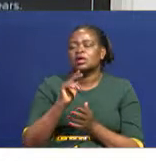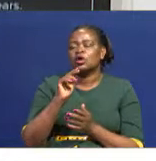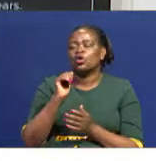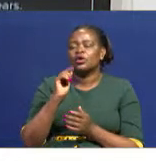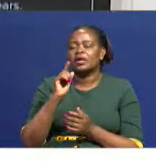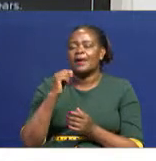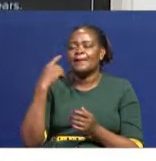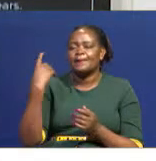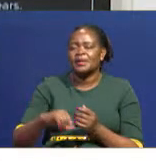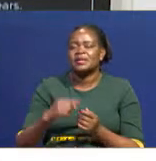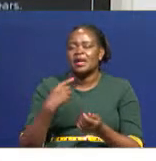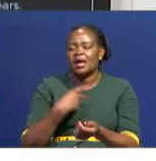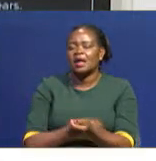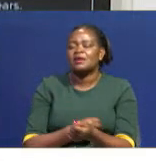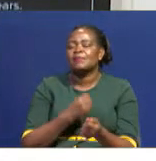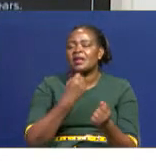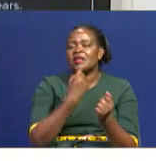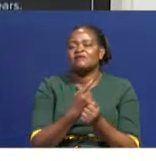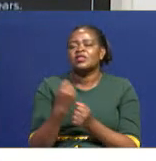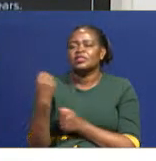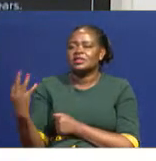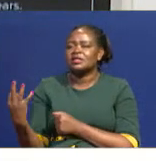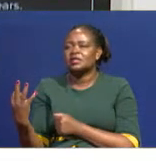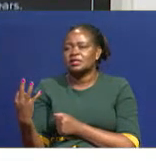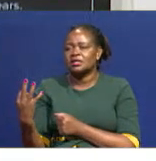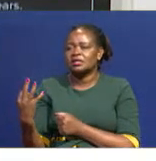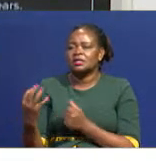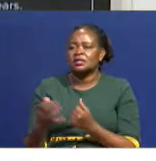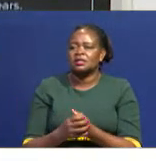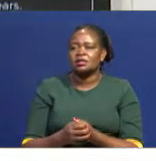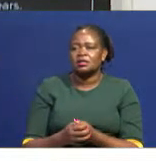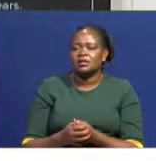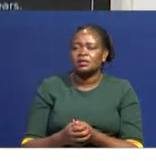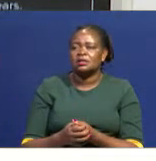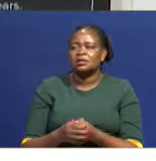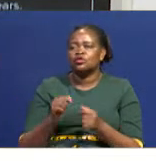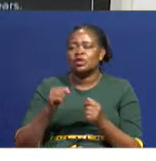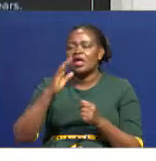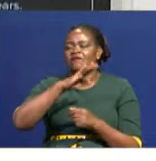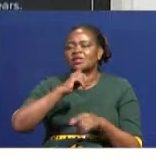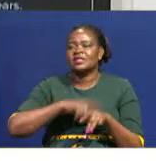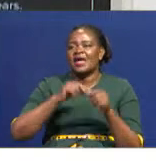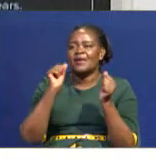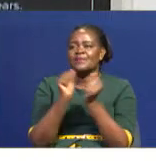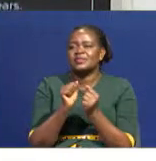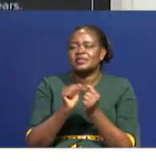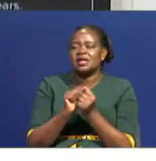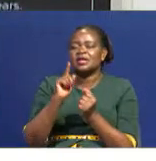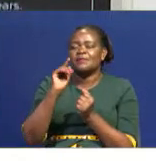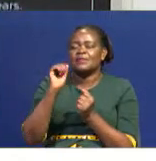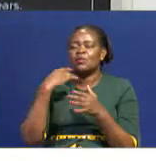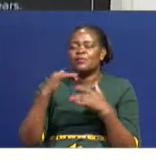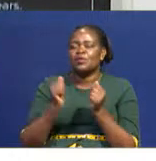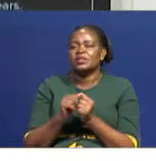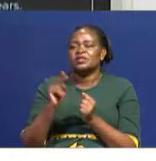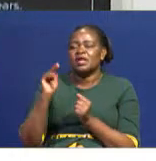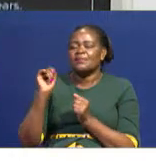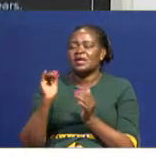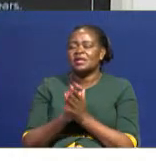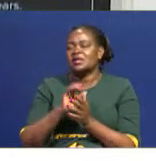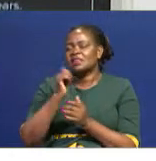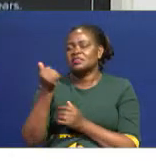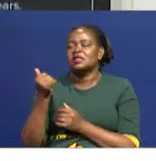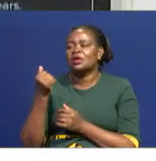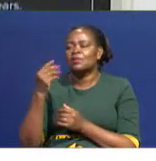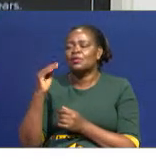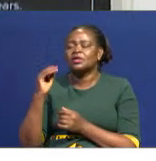beat Ghana by 11-3 at the Saleh Ibn Yassin Hall. Tonight at 10 p.m., Libya will face Namibia, while